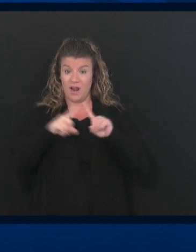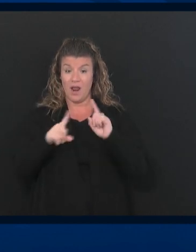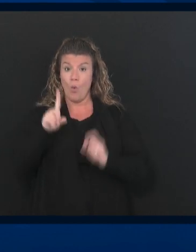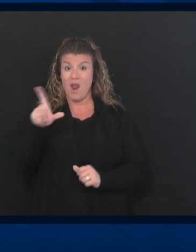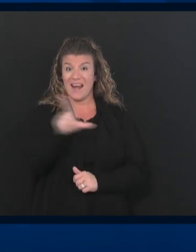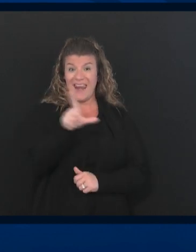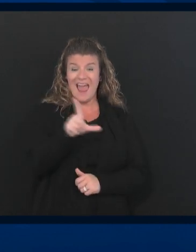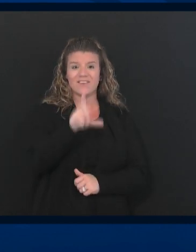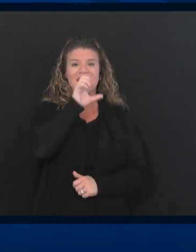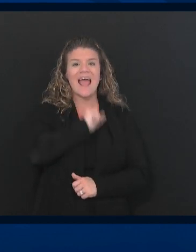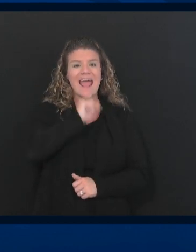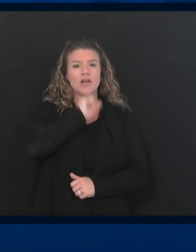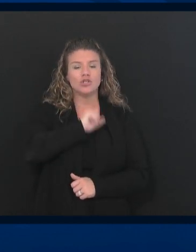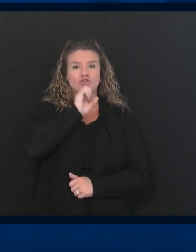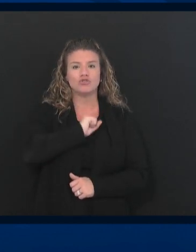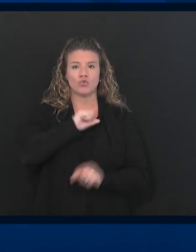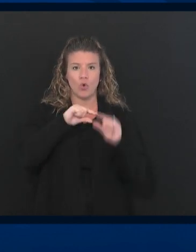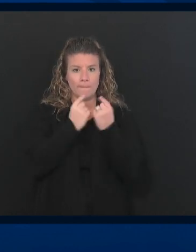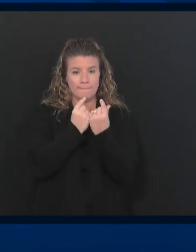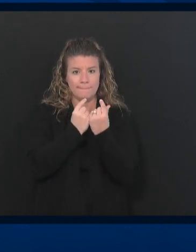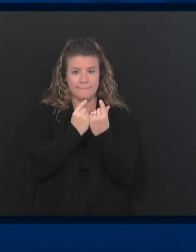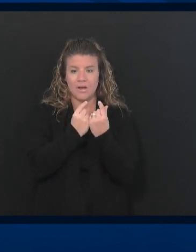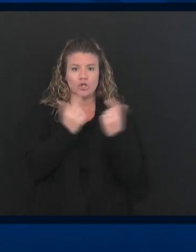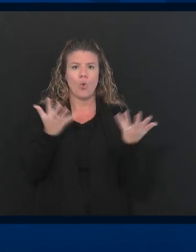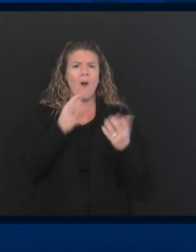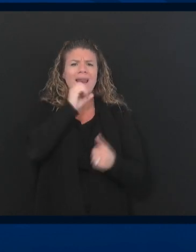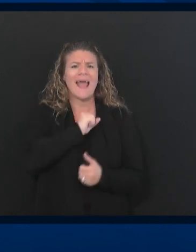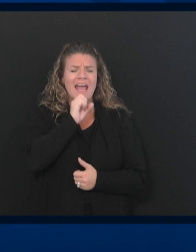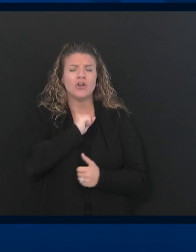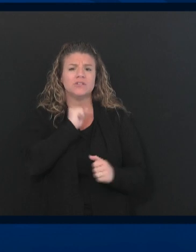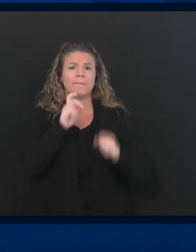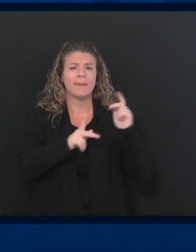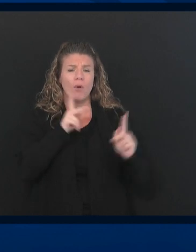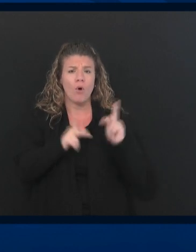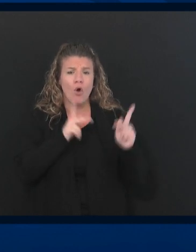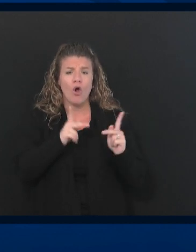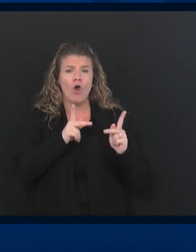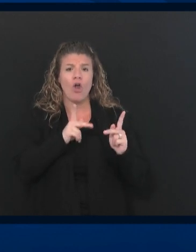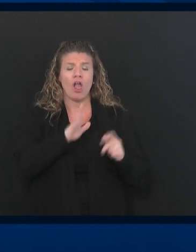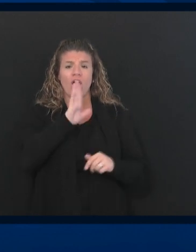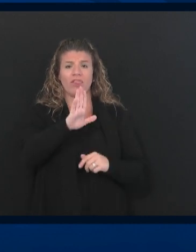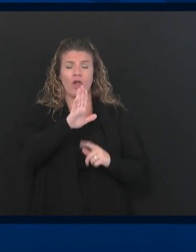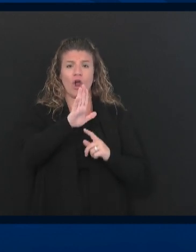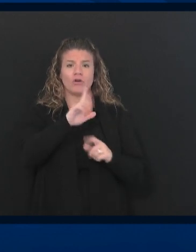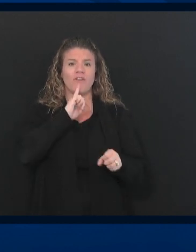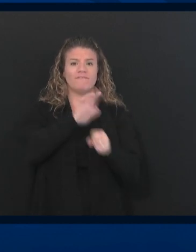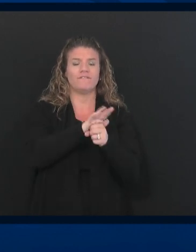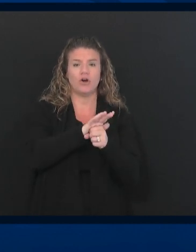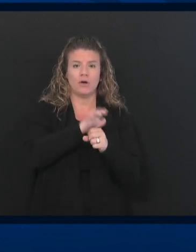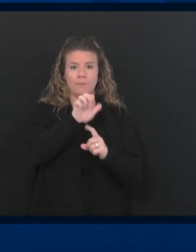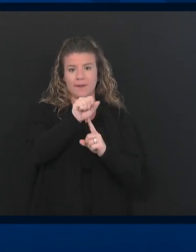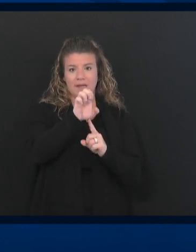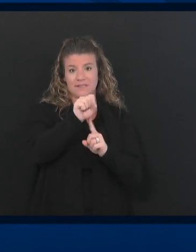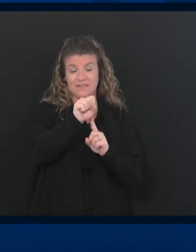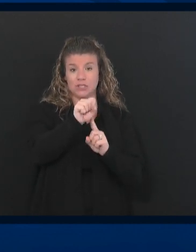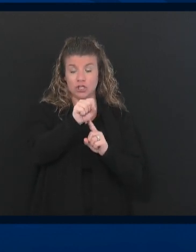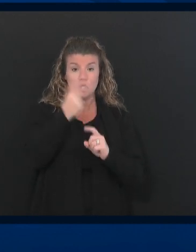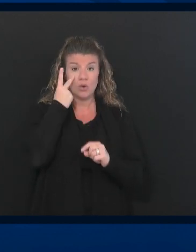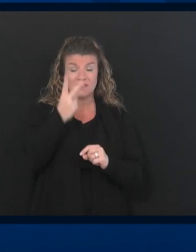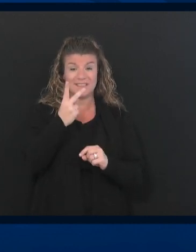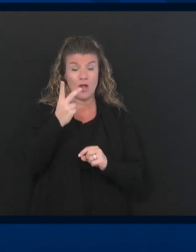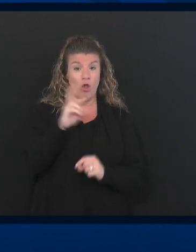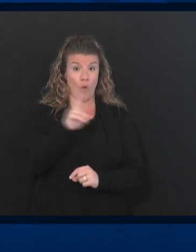the age distribution. So what age are people that are our laboratory confirmed cases? So you will see on the